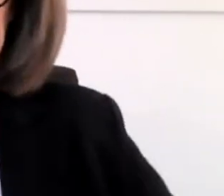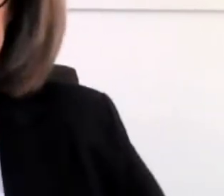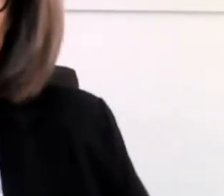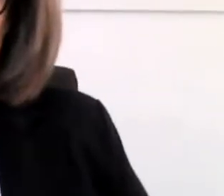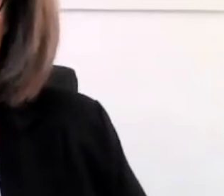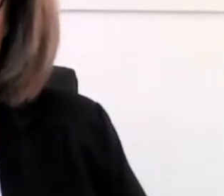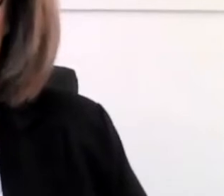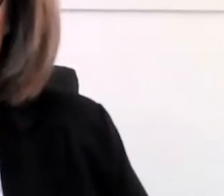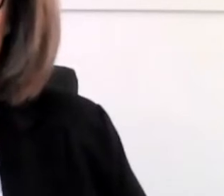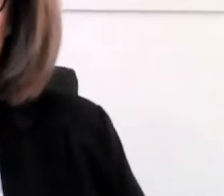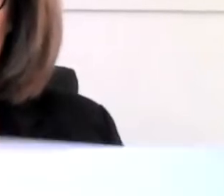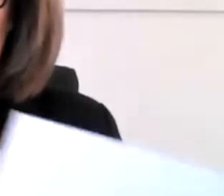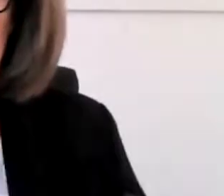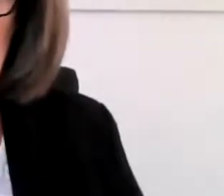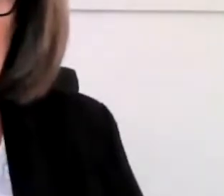happen